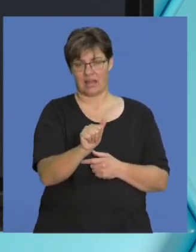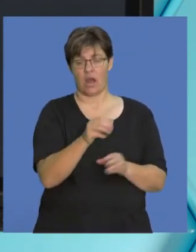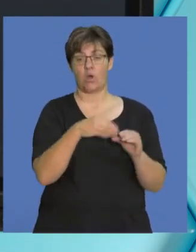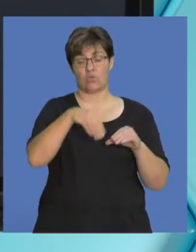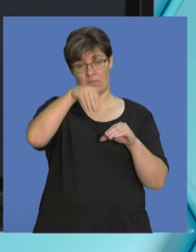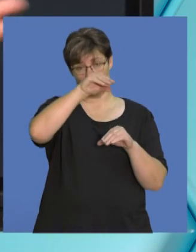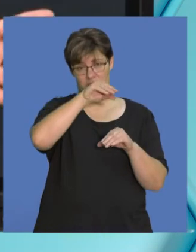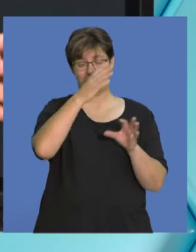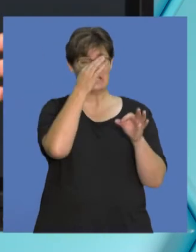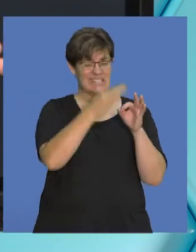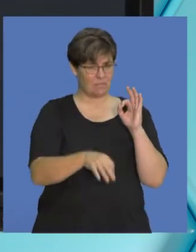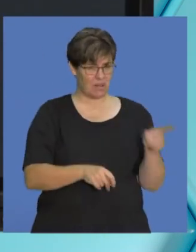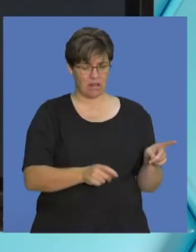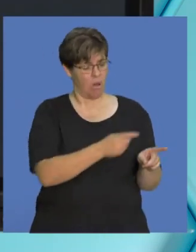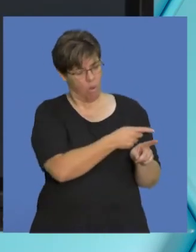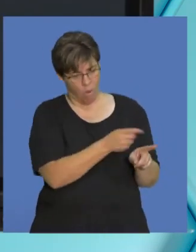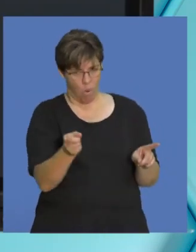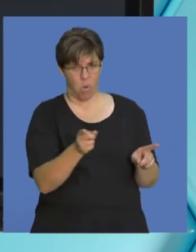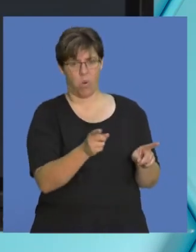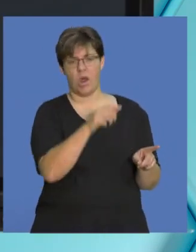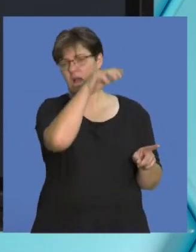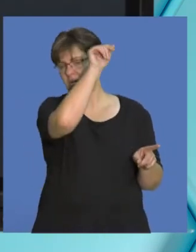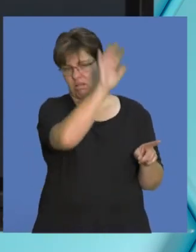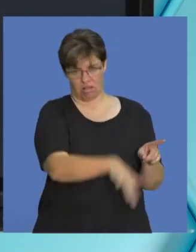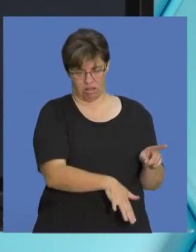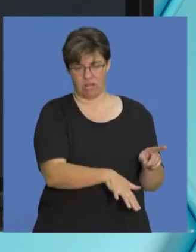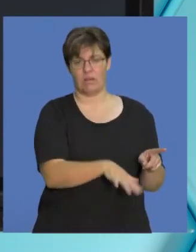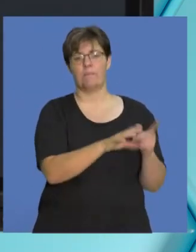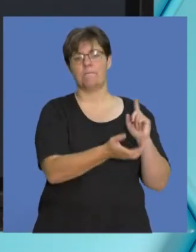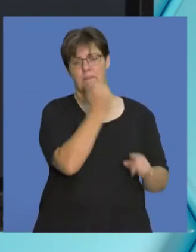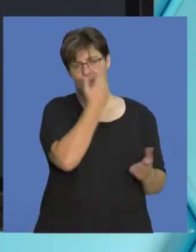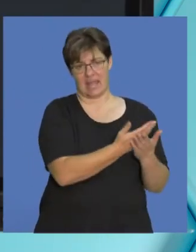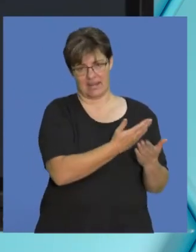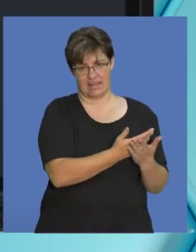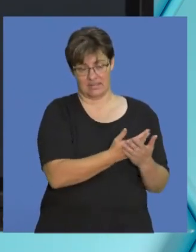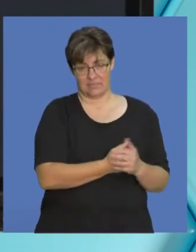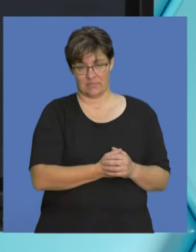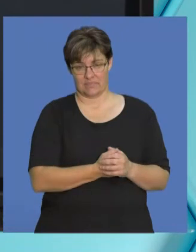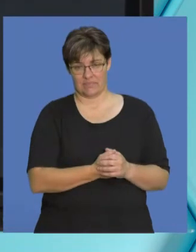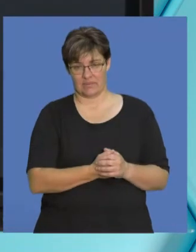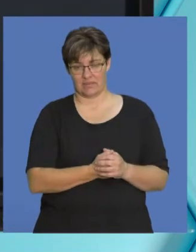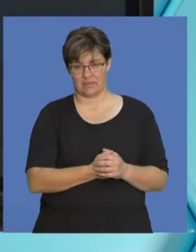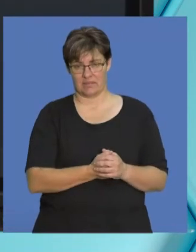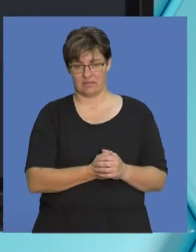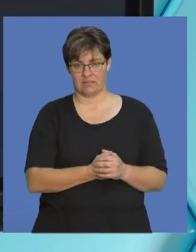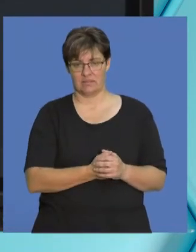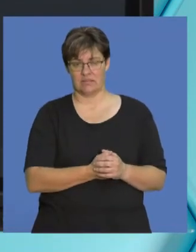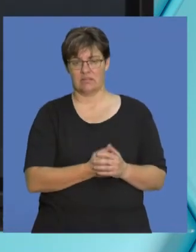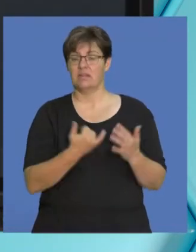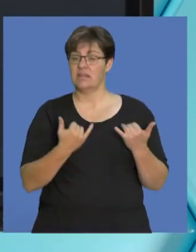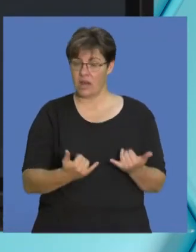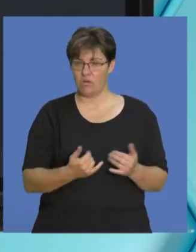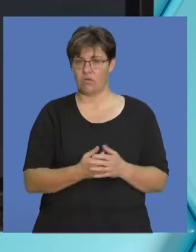compound interest. But simple interest, all the alphabets, you will be required to find all of them, one way or the